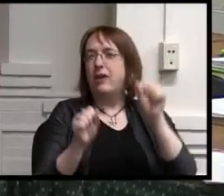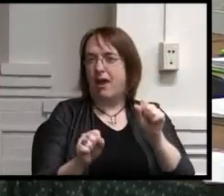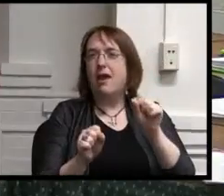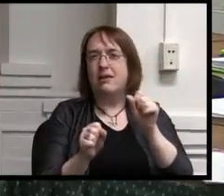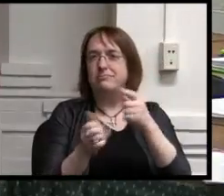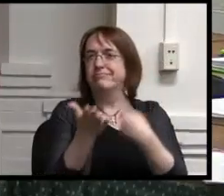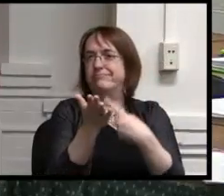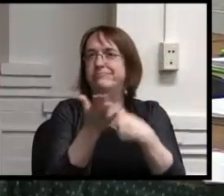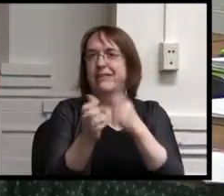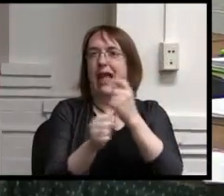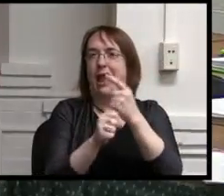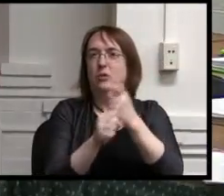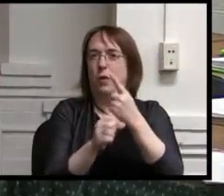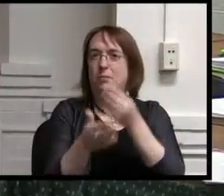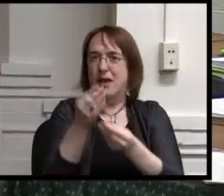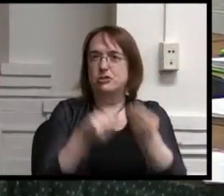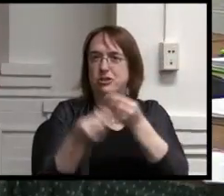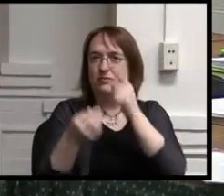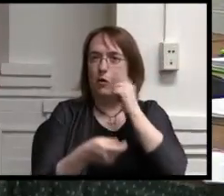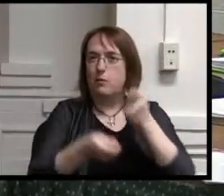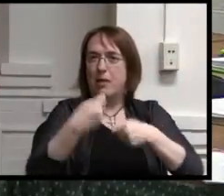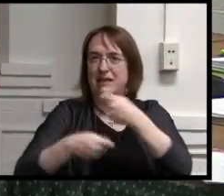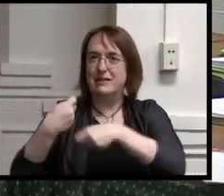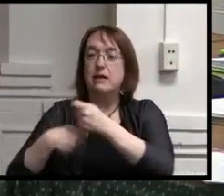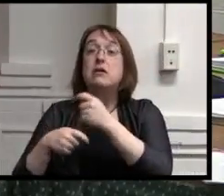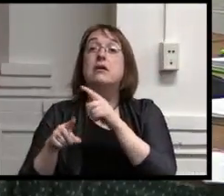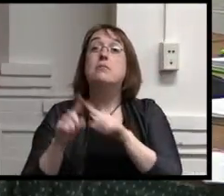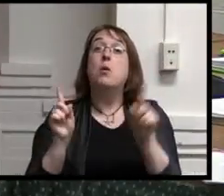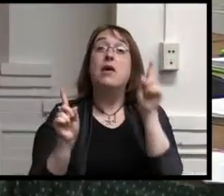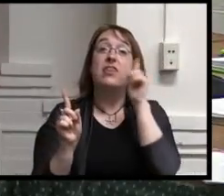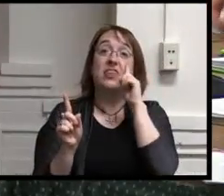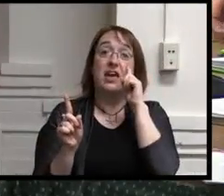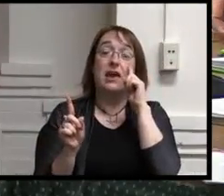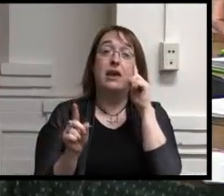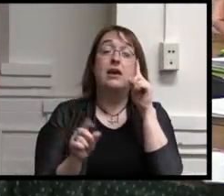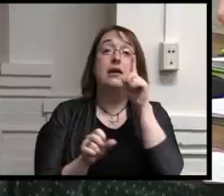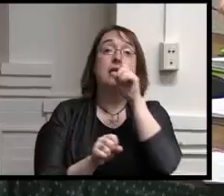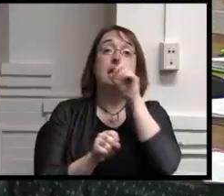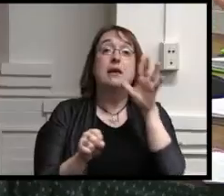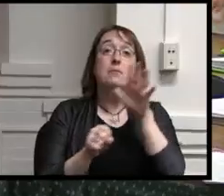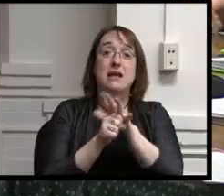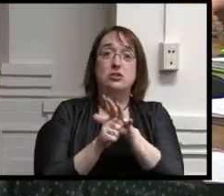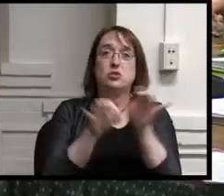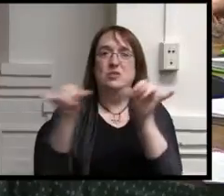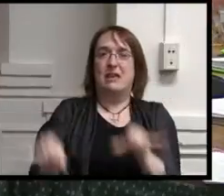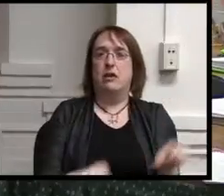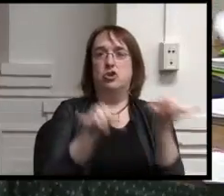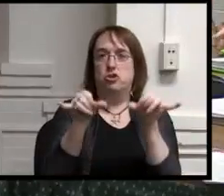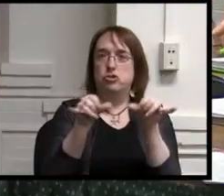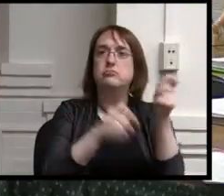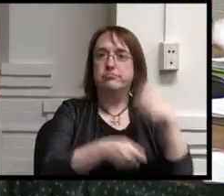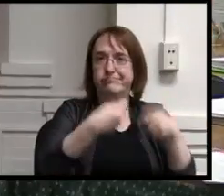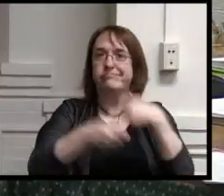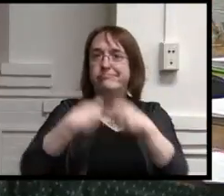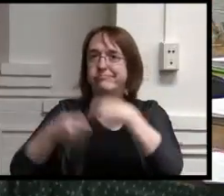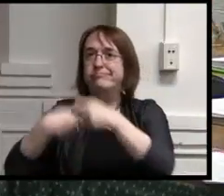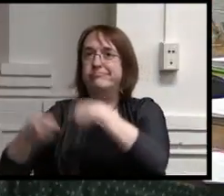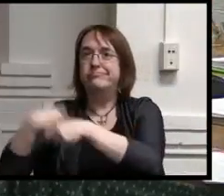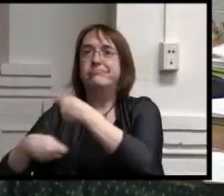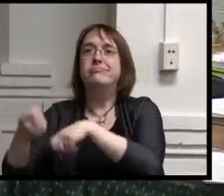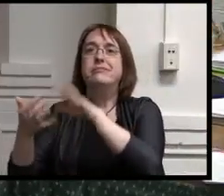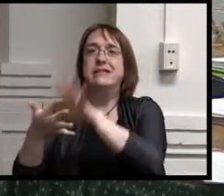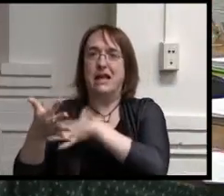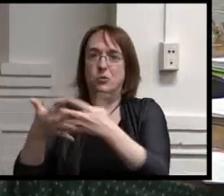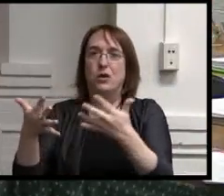budget. But we do believe that committing to a standard cycle and then maintaining that standard cycle is important